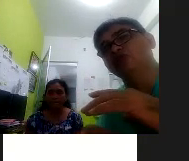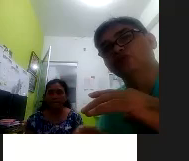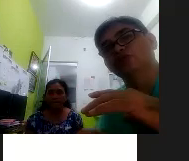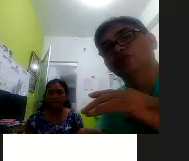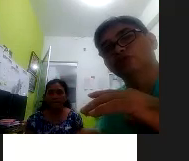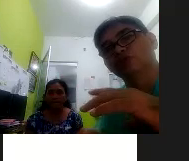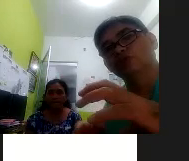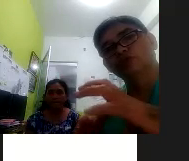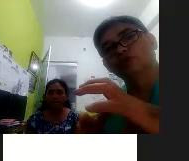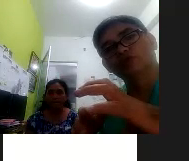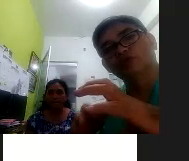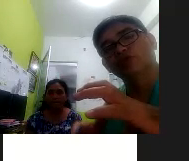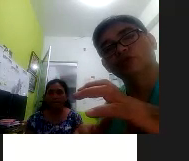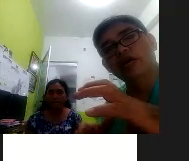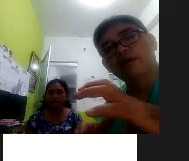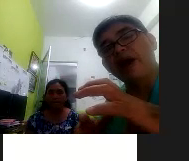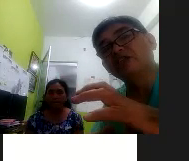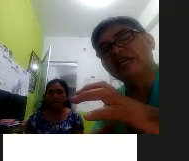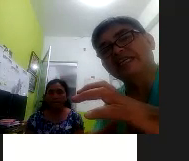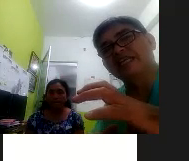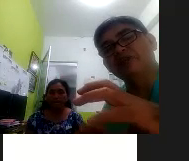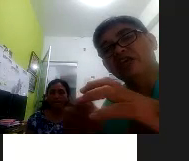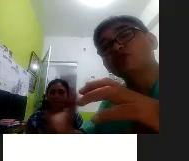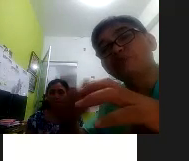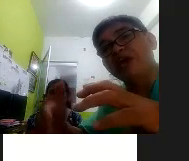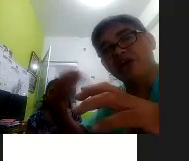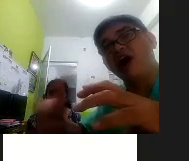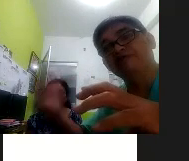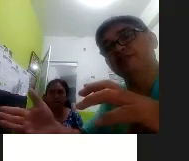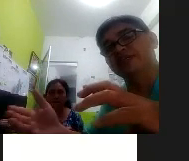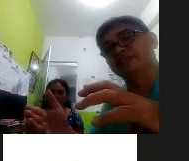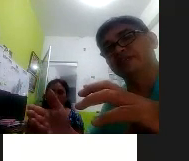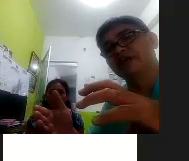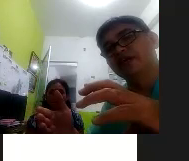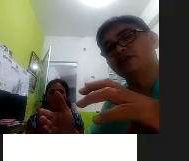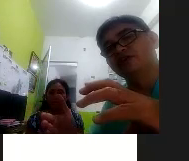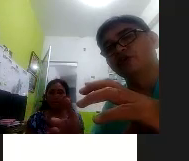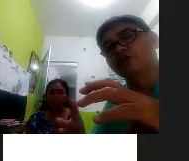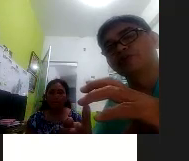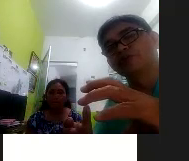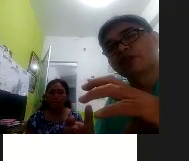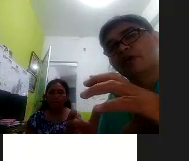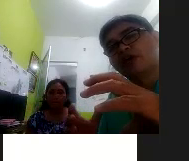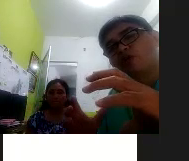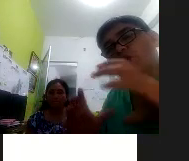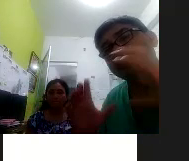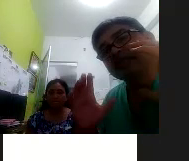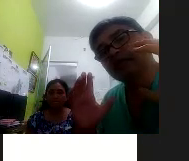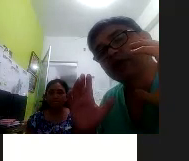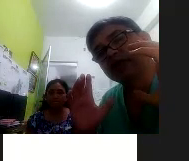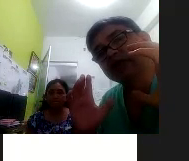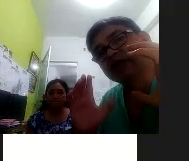trying to do vaginal examination very often. So